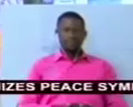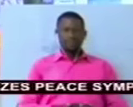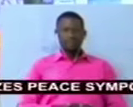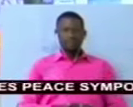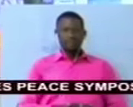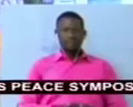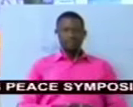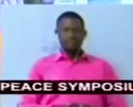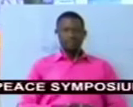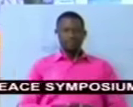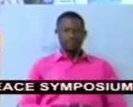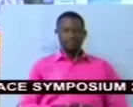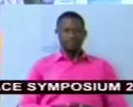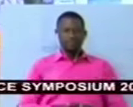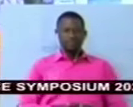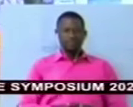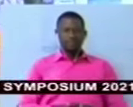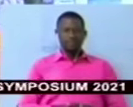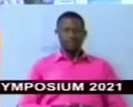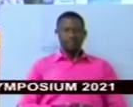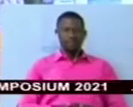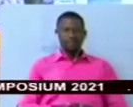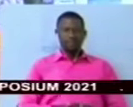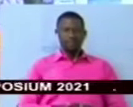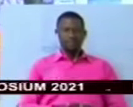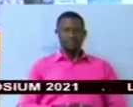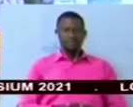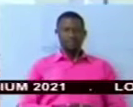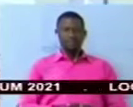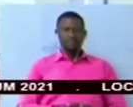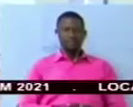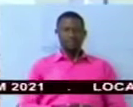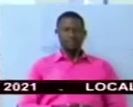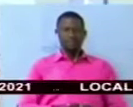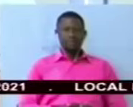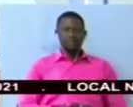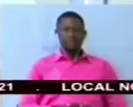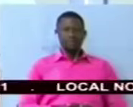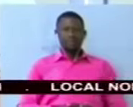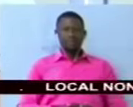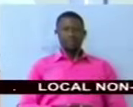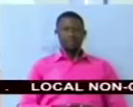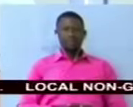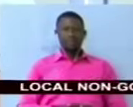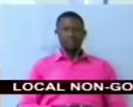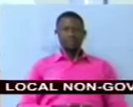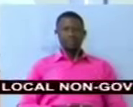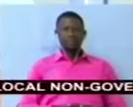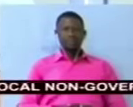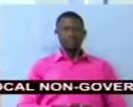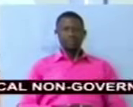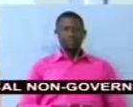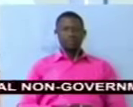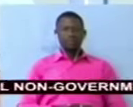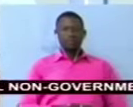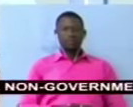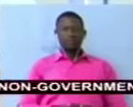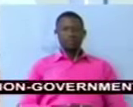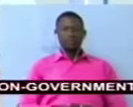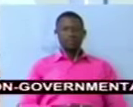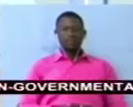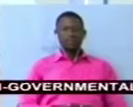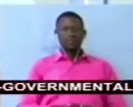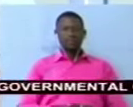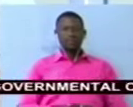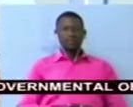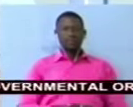lo xamne dafa lor ñi nga xamne ño la wër ya xalwa bo xamne dafa lor ñi la wër. Thank you very much. Lol